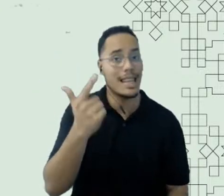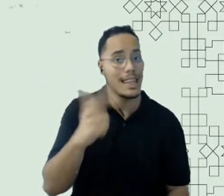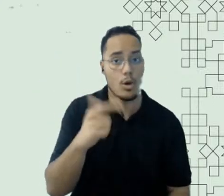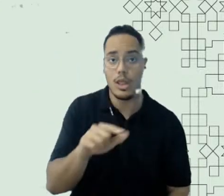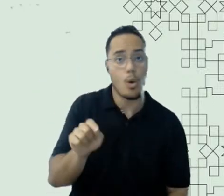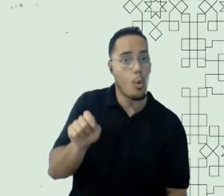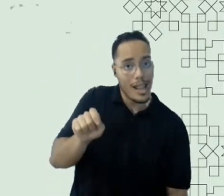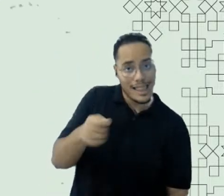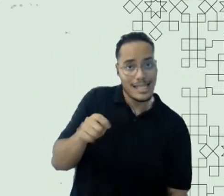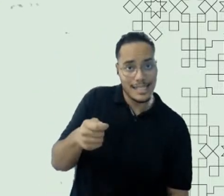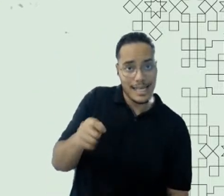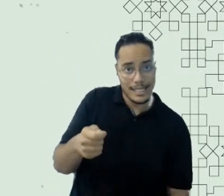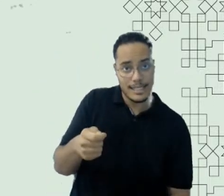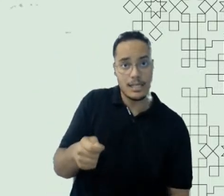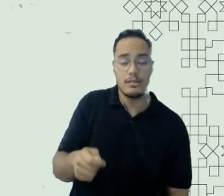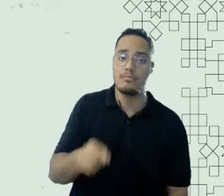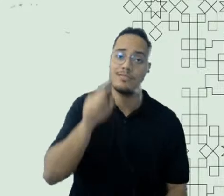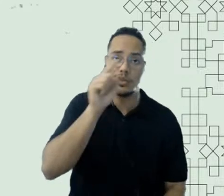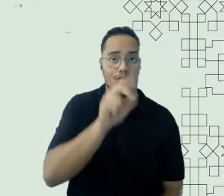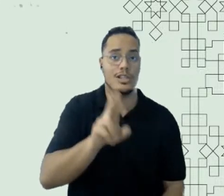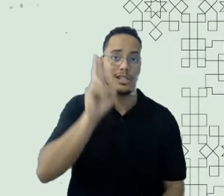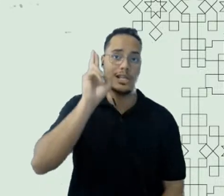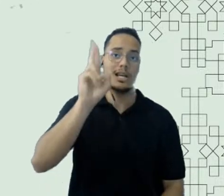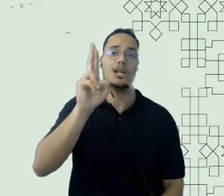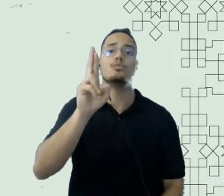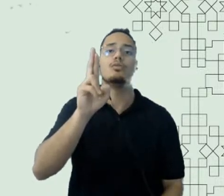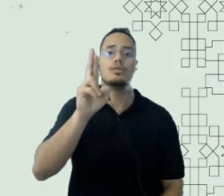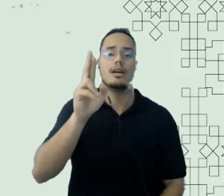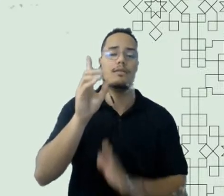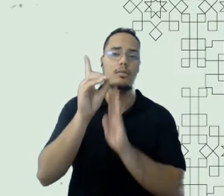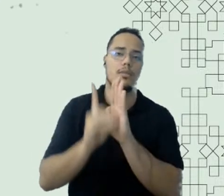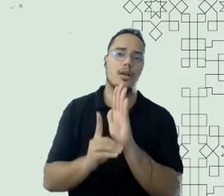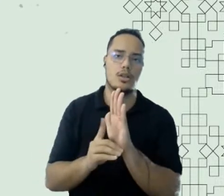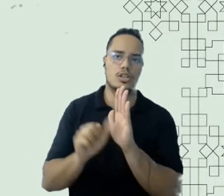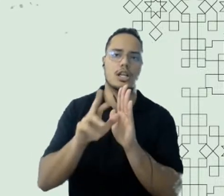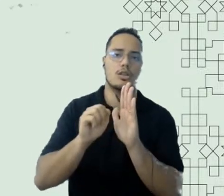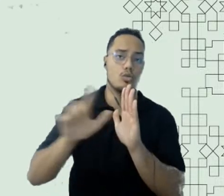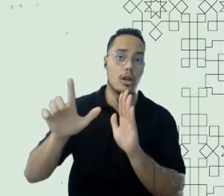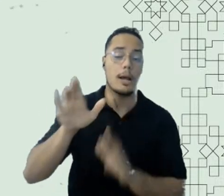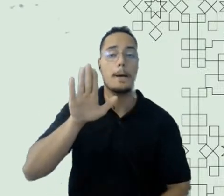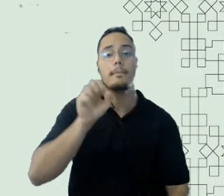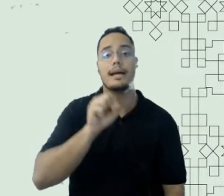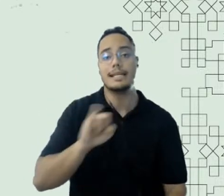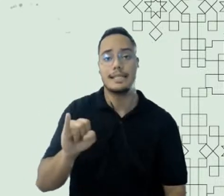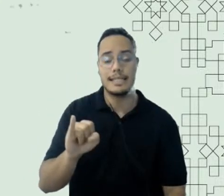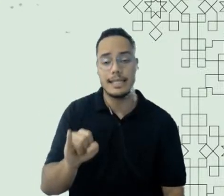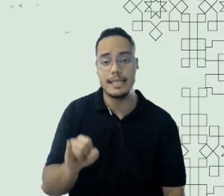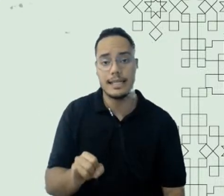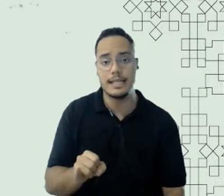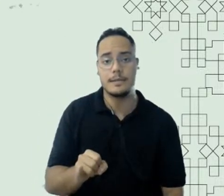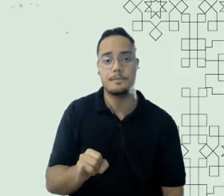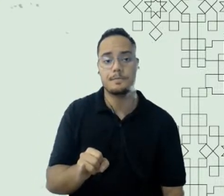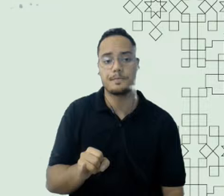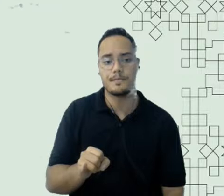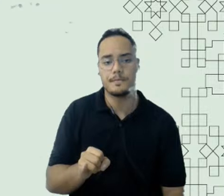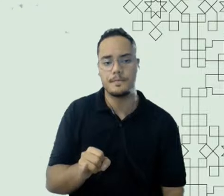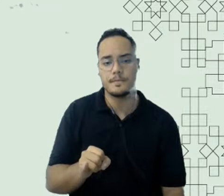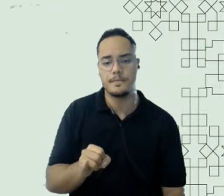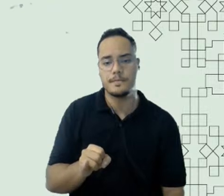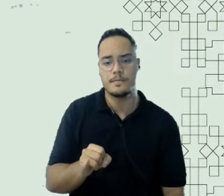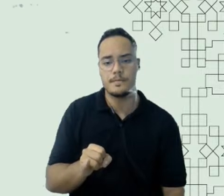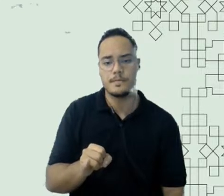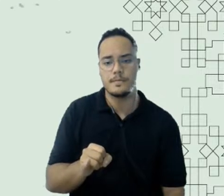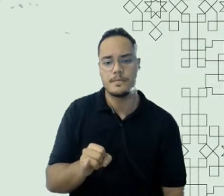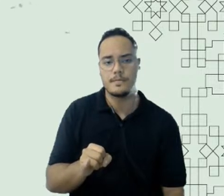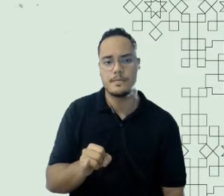you made best efforts to obtain authorization, you made best efforts to ensure the unavailability of specific works upon